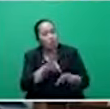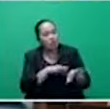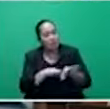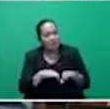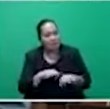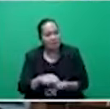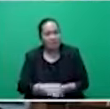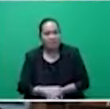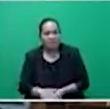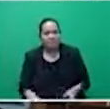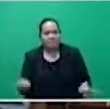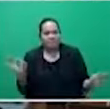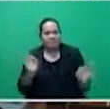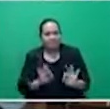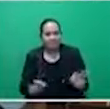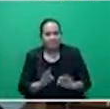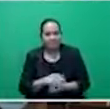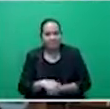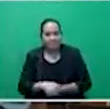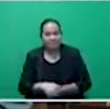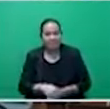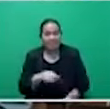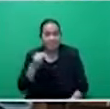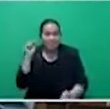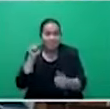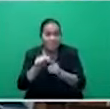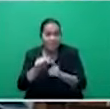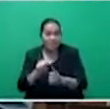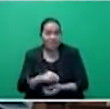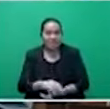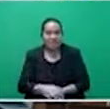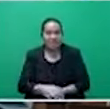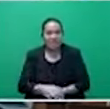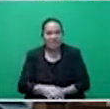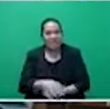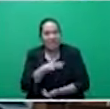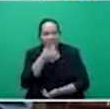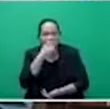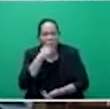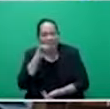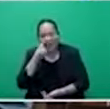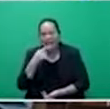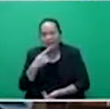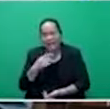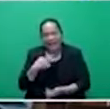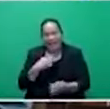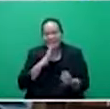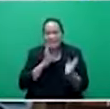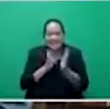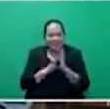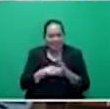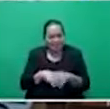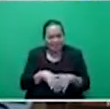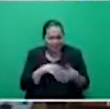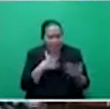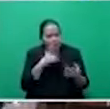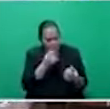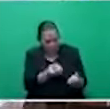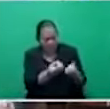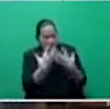sir? Mr. Speaker, sir? See, the point is, they can't say, oh, this is our secret. The events passed. You can tell us. Nothing to do with